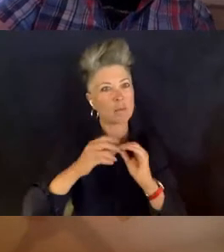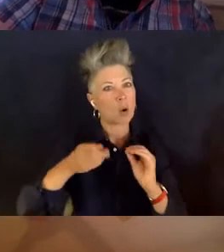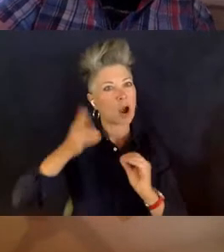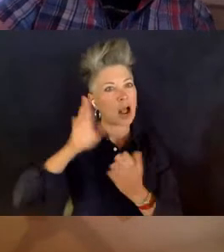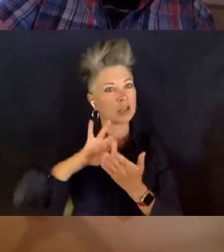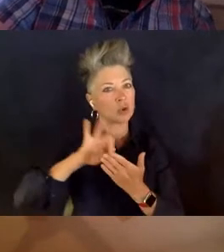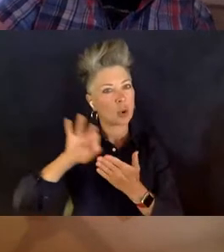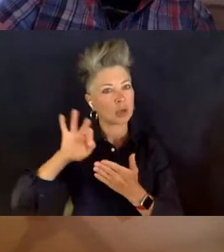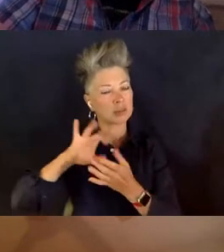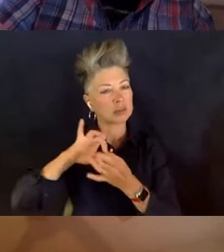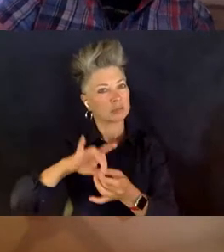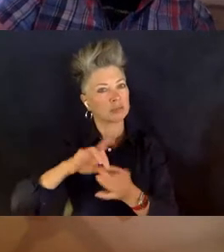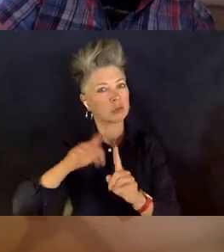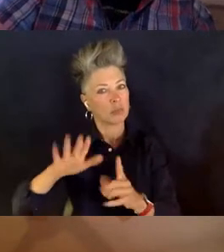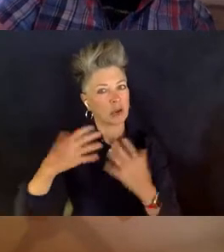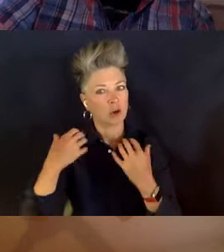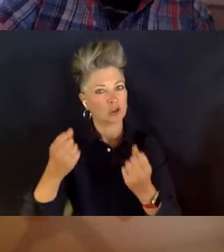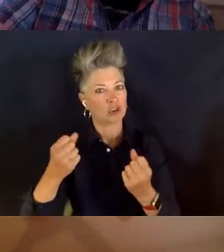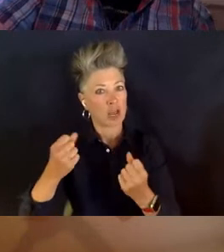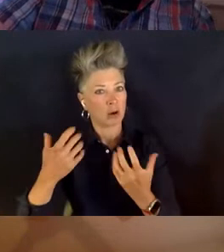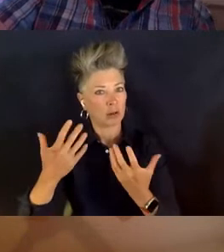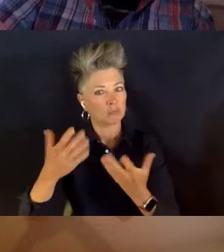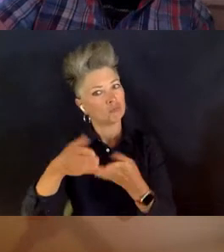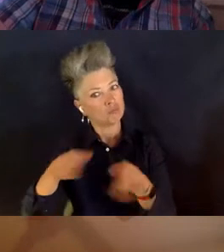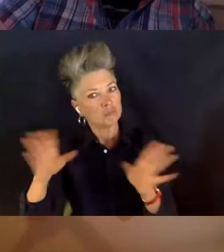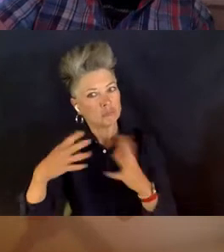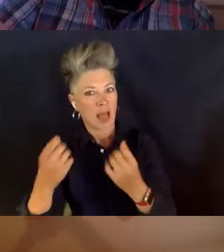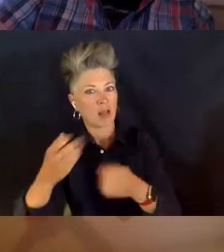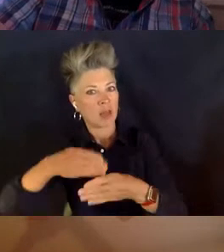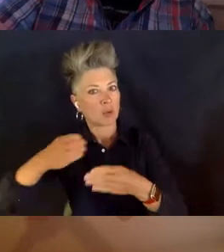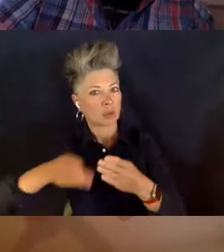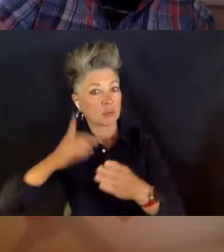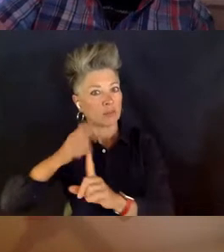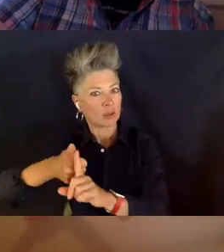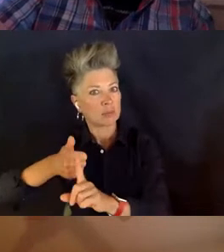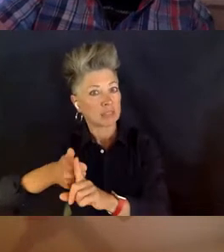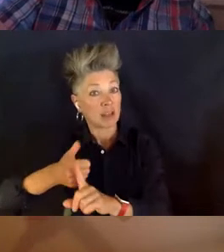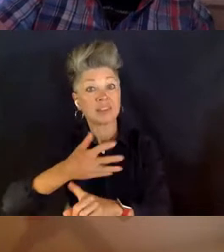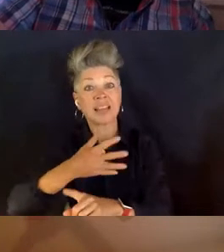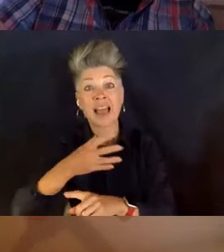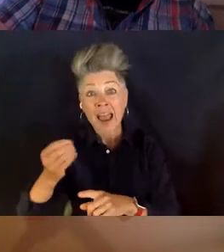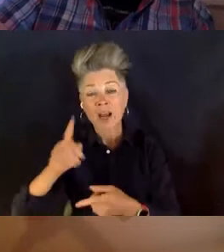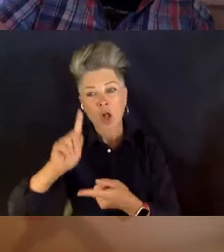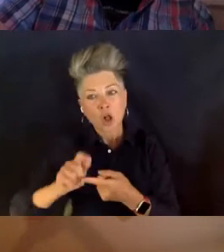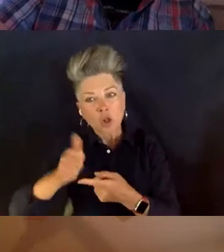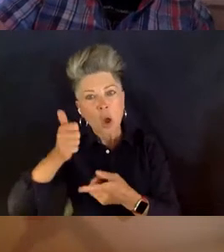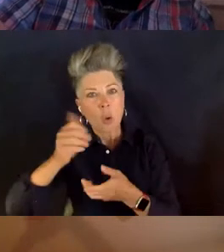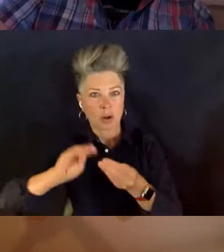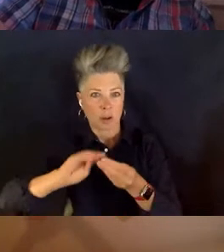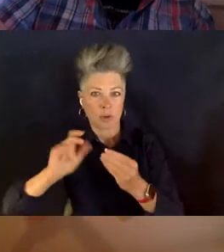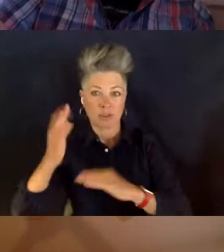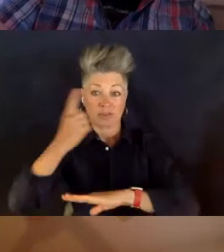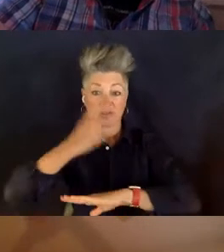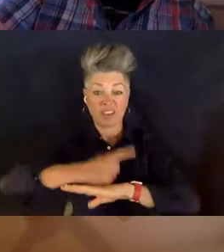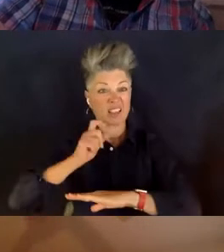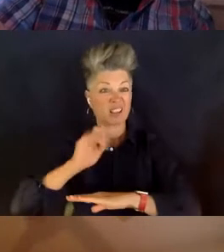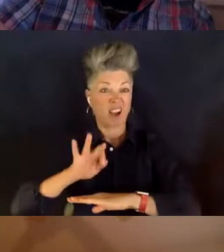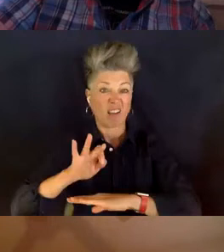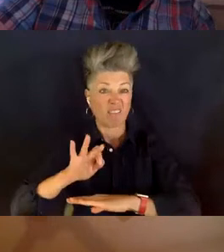perceived general health outcomes for themselves, and lower numbers of days of not